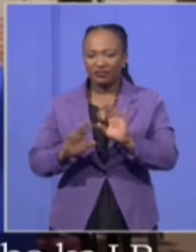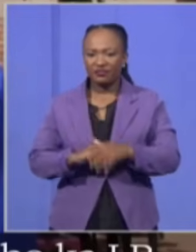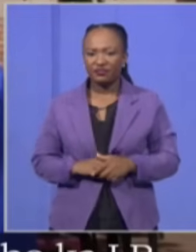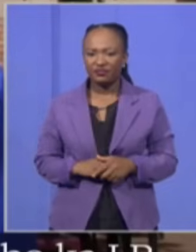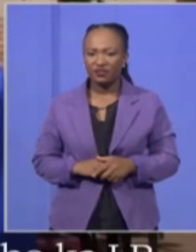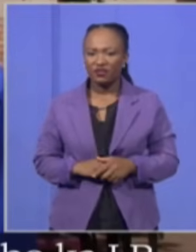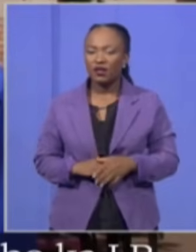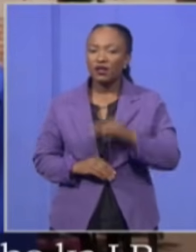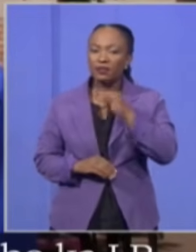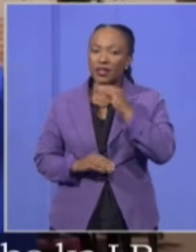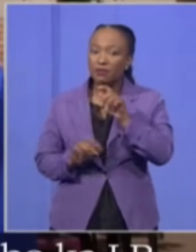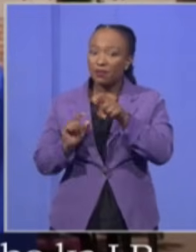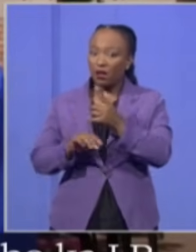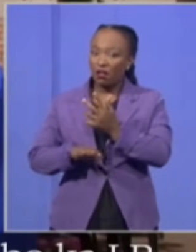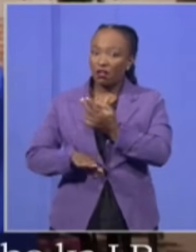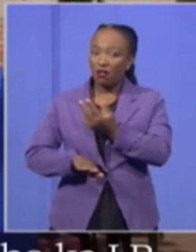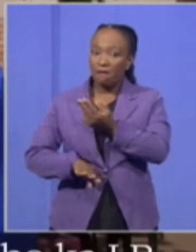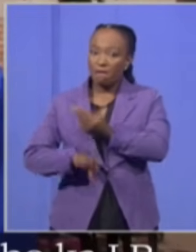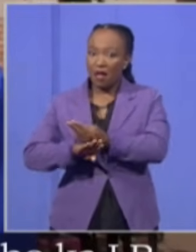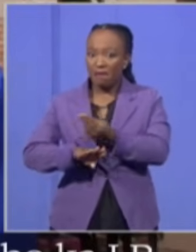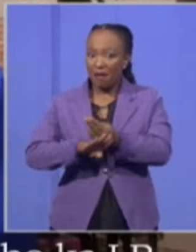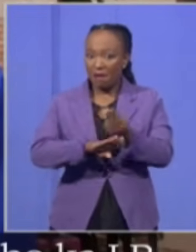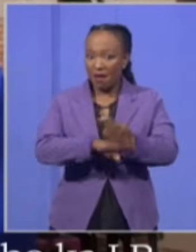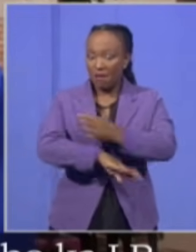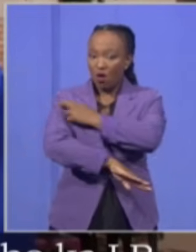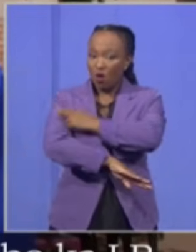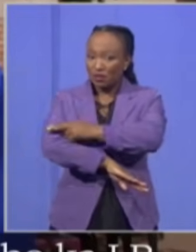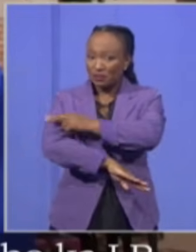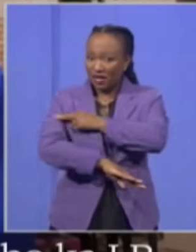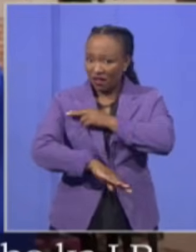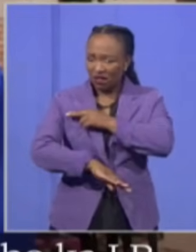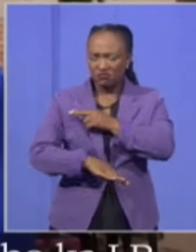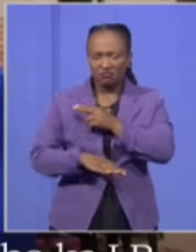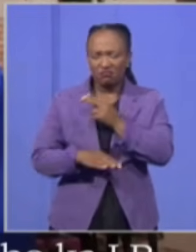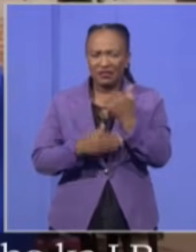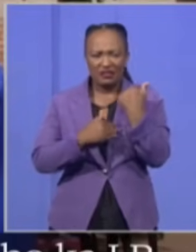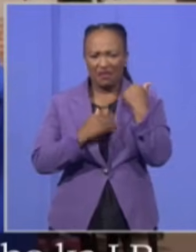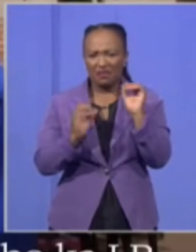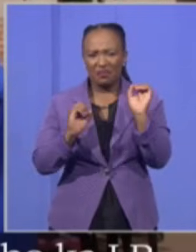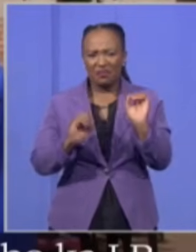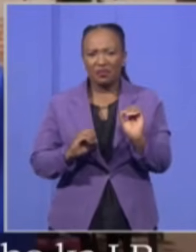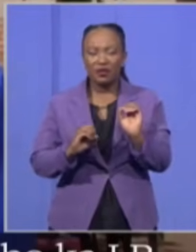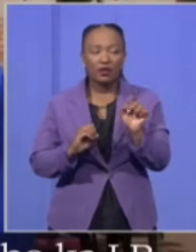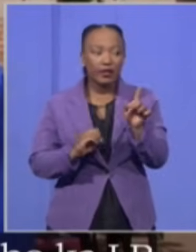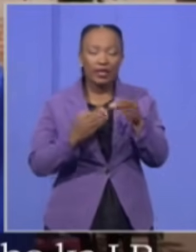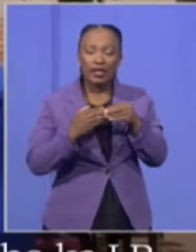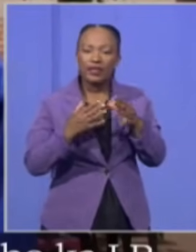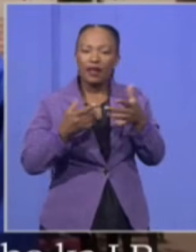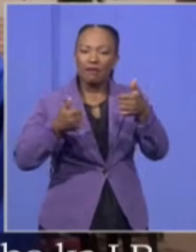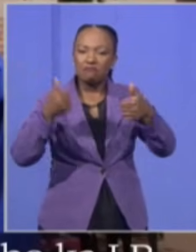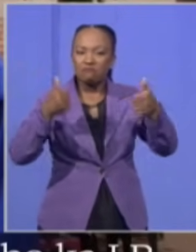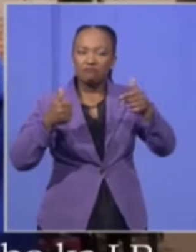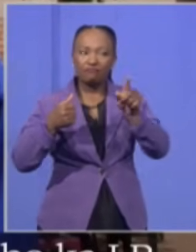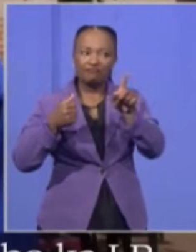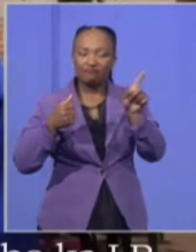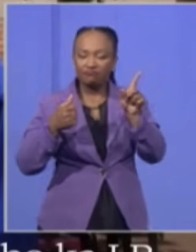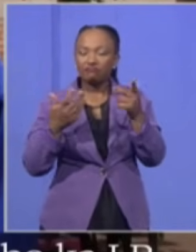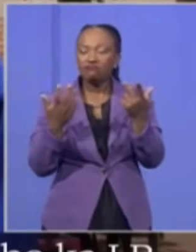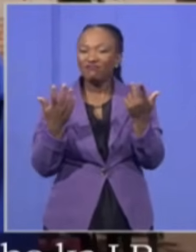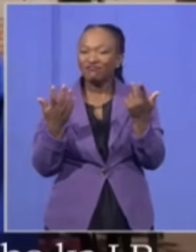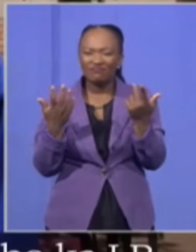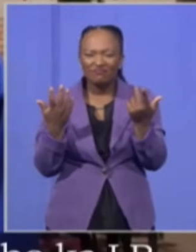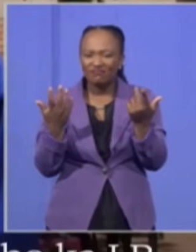ba rena ka mokgogoleng ka gona go bontšha gore ga ba safe ene ba etapele ba rena ba emedi ba rena lwetse ka moka ga